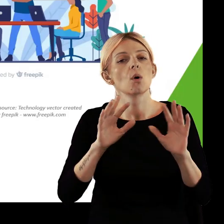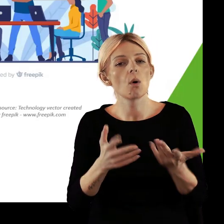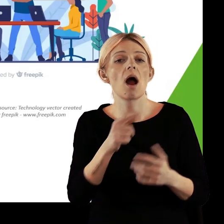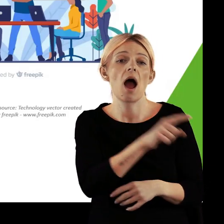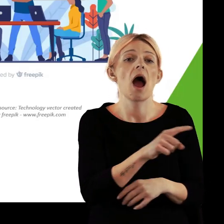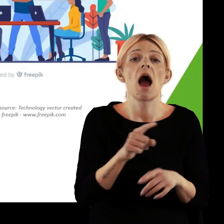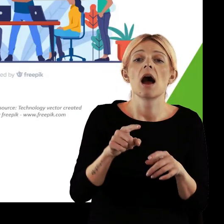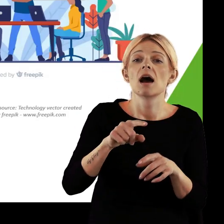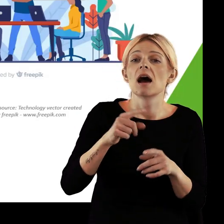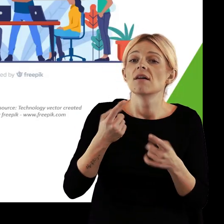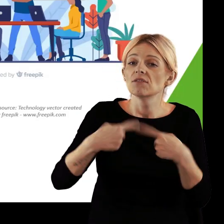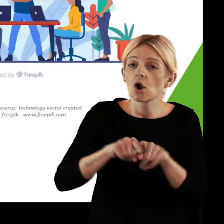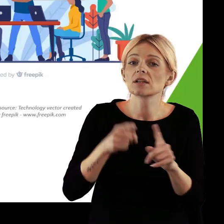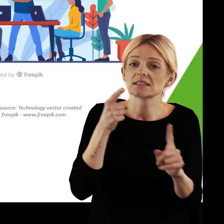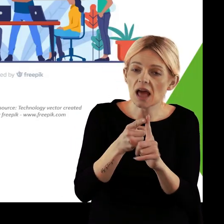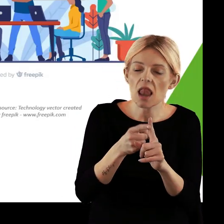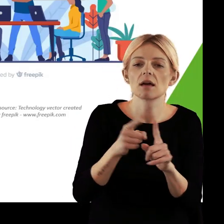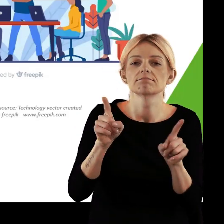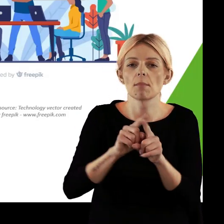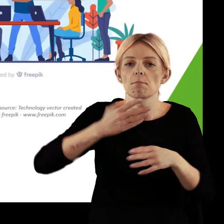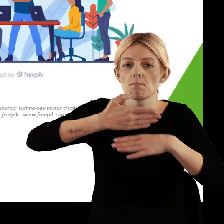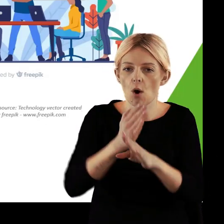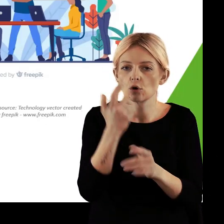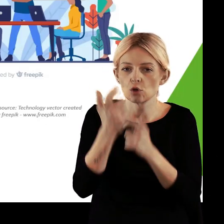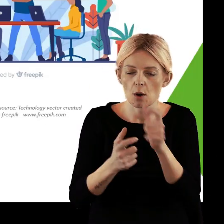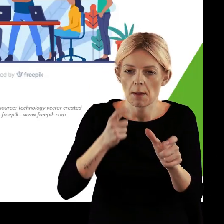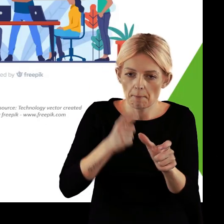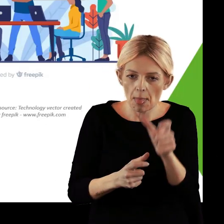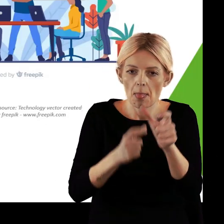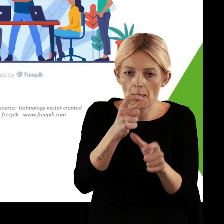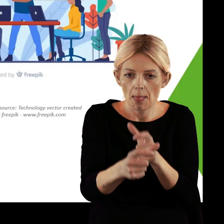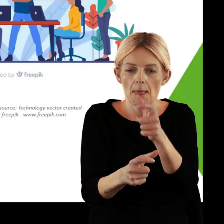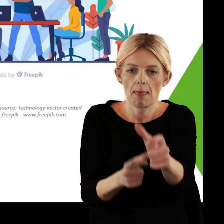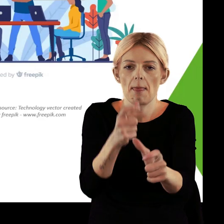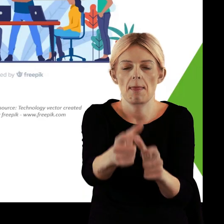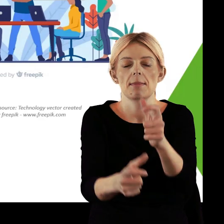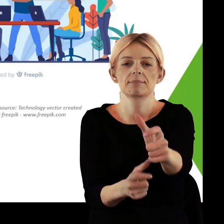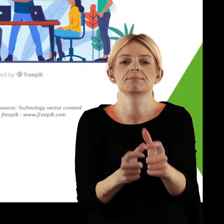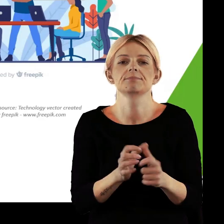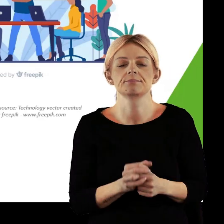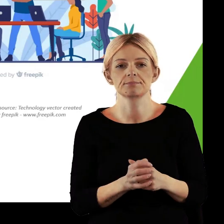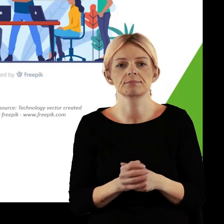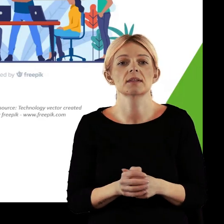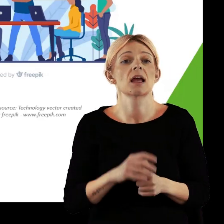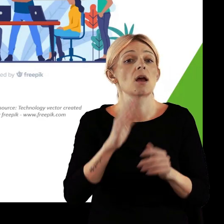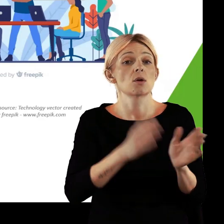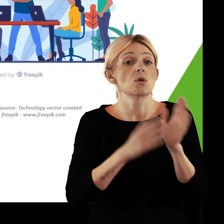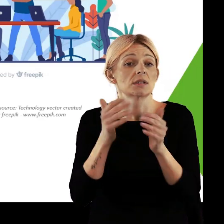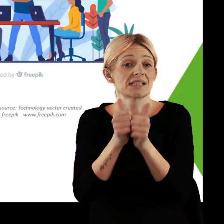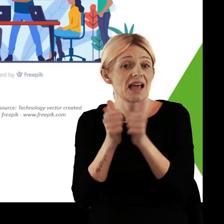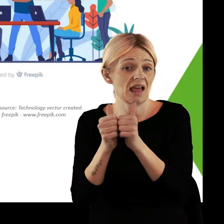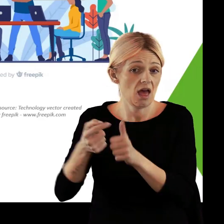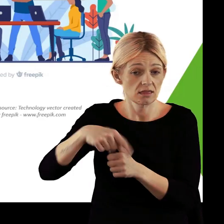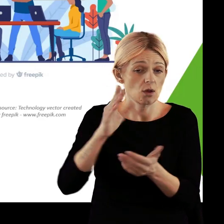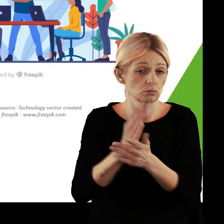among team members, it is worth taking into account their personal skills and competences. It would be